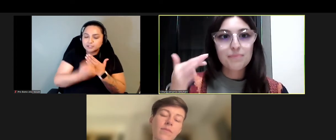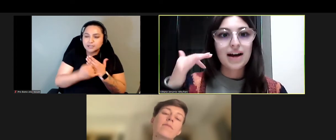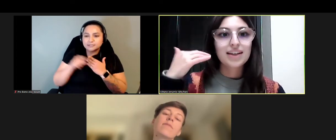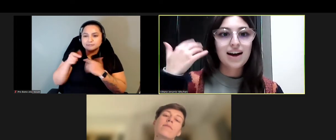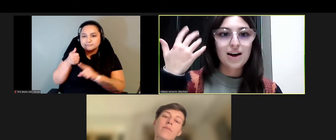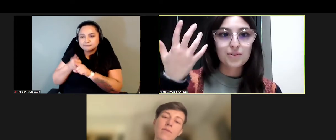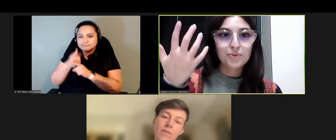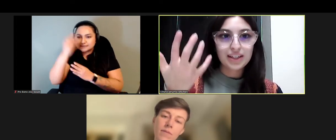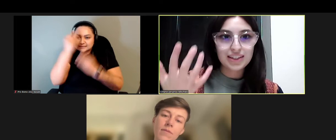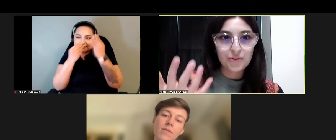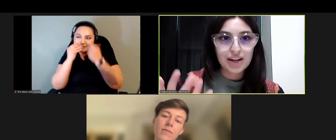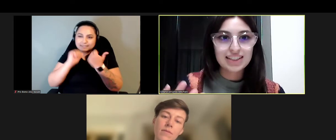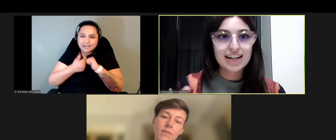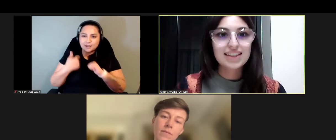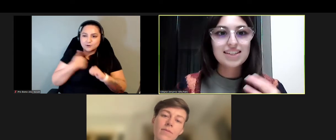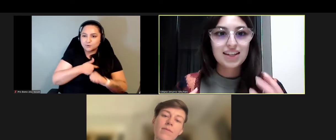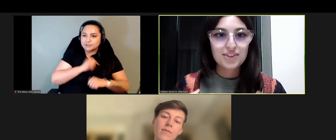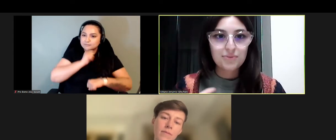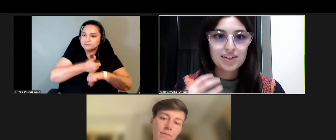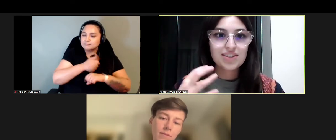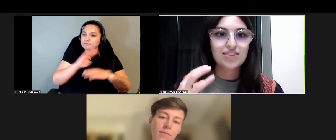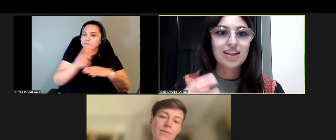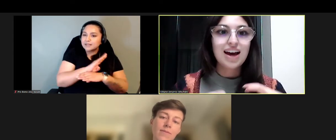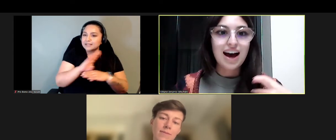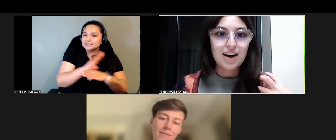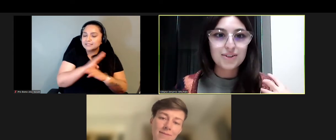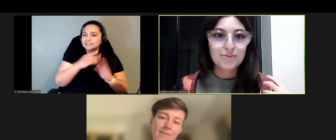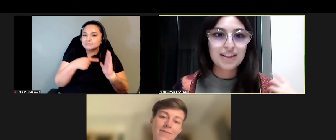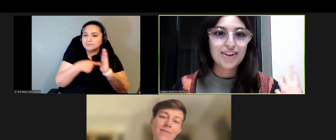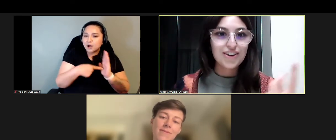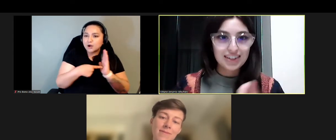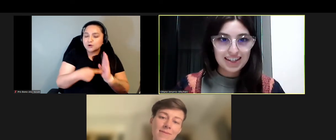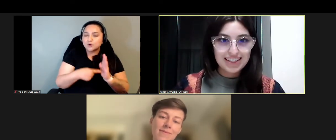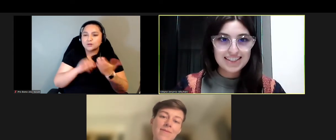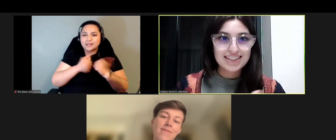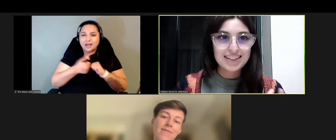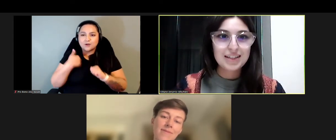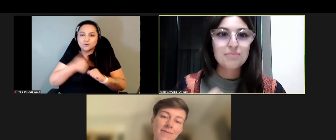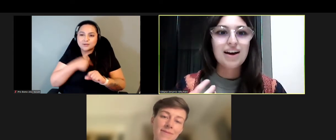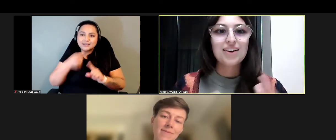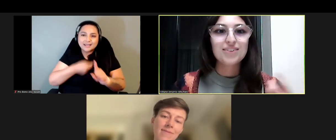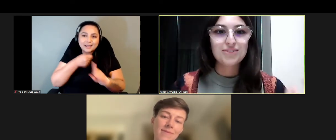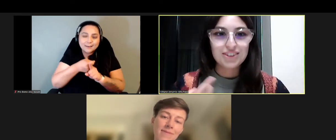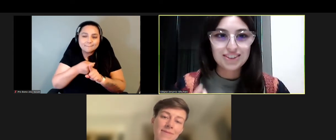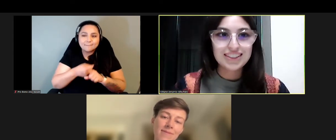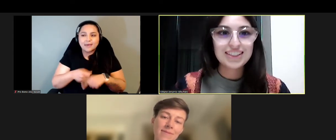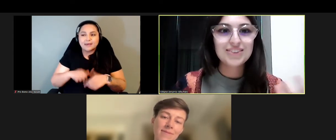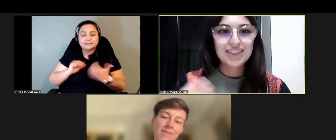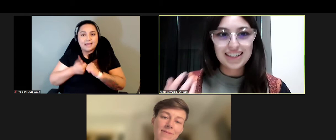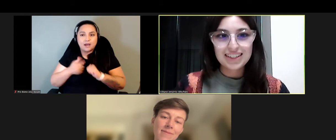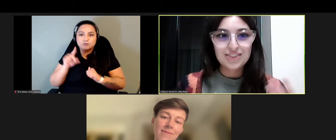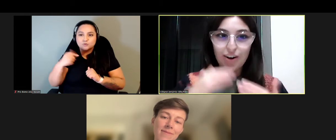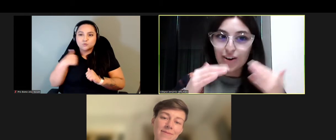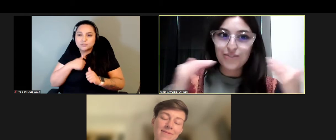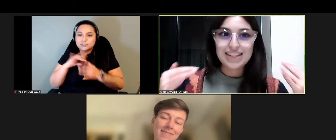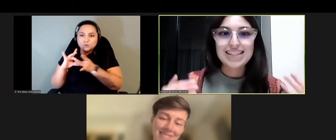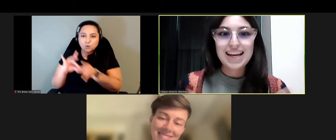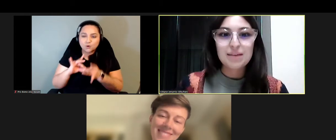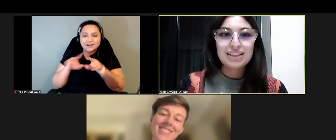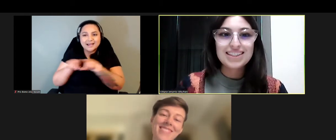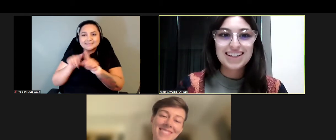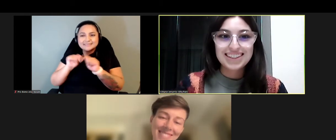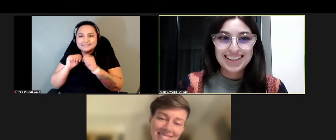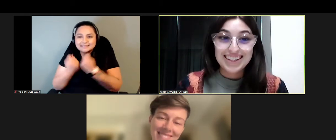social impact, how do we create artistic innovation, how do we coordinate as a team, how do we continue. No, all of